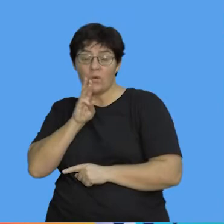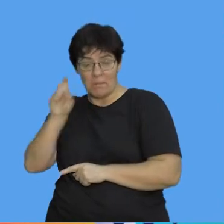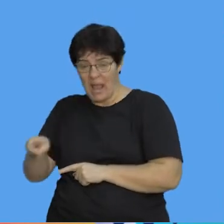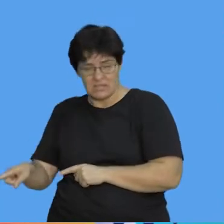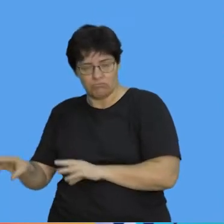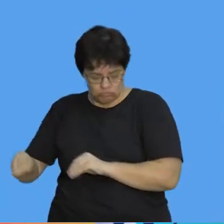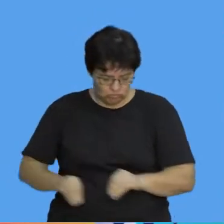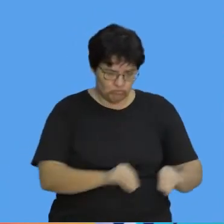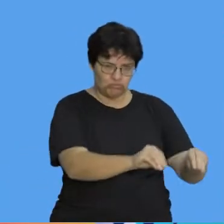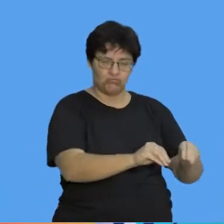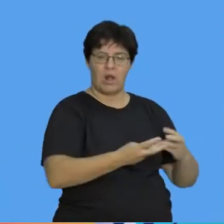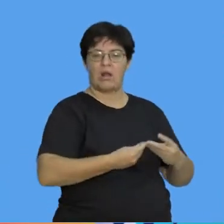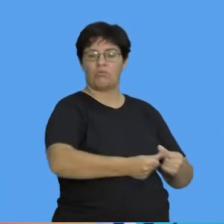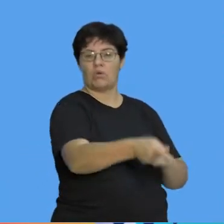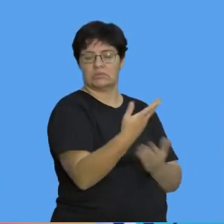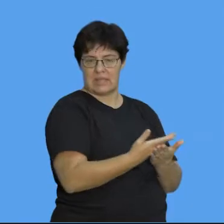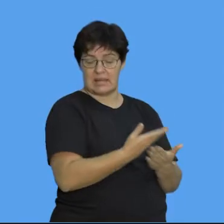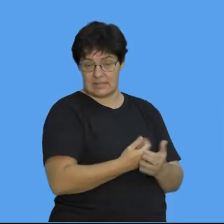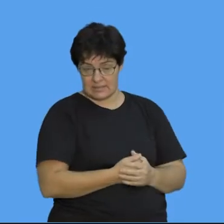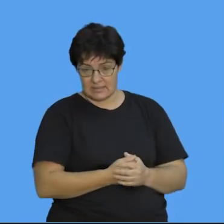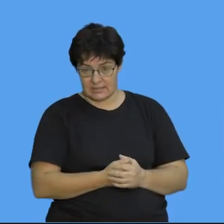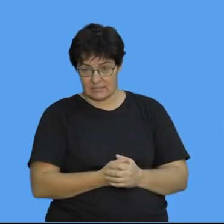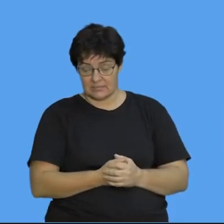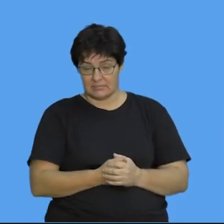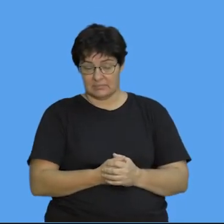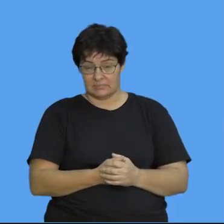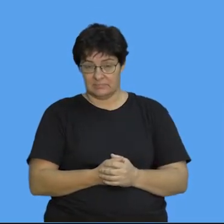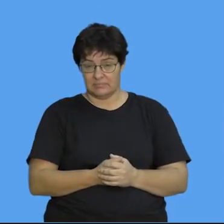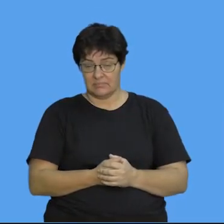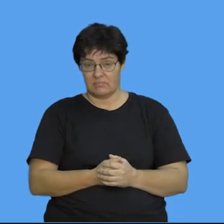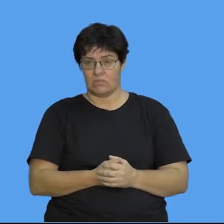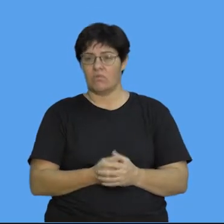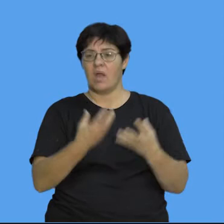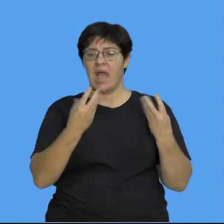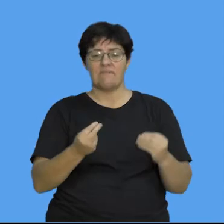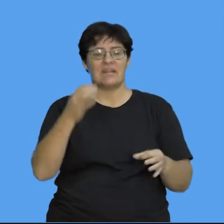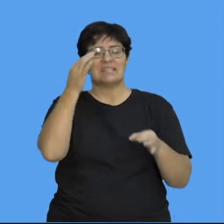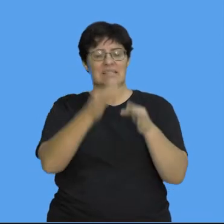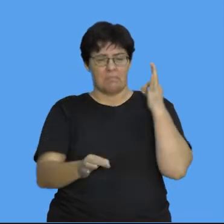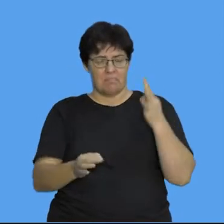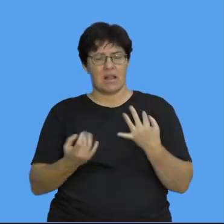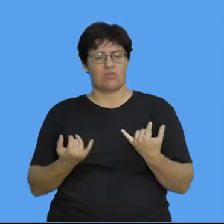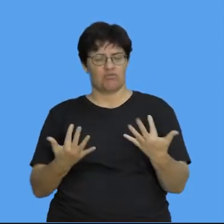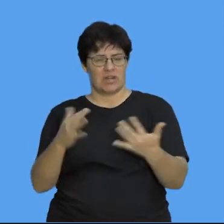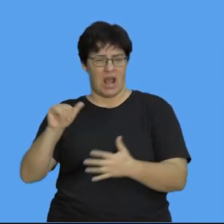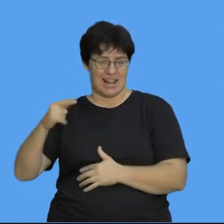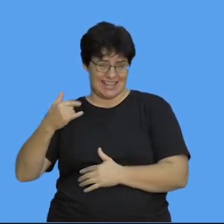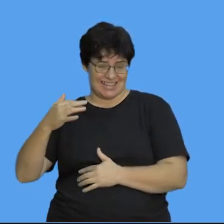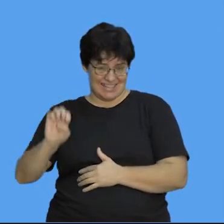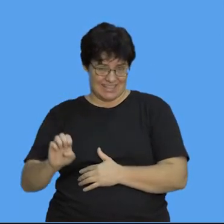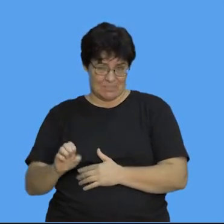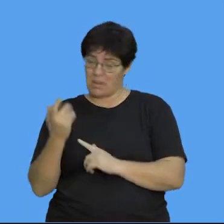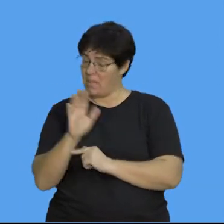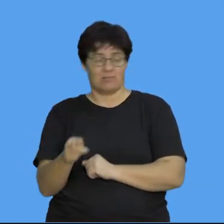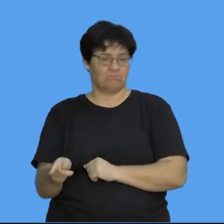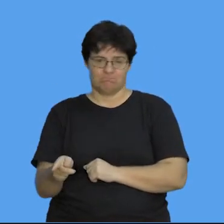land. Now, have a look at this. What we're looking at is as follows. So we have this simple green algae, which